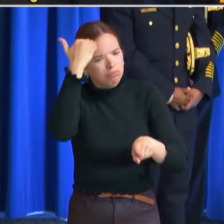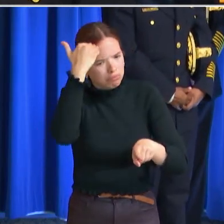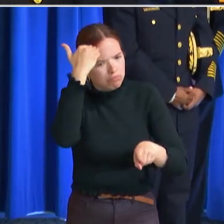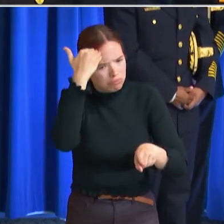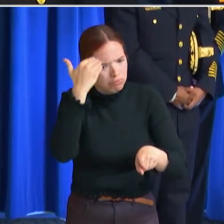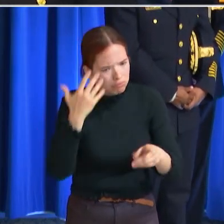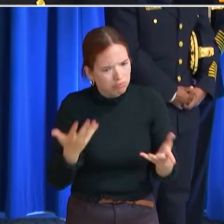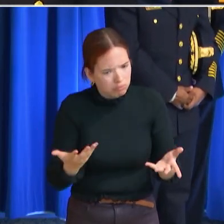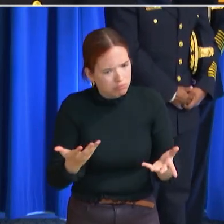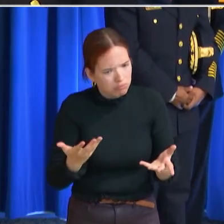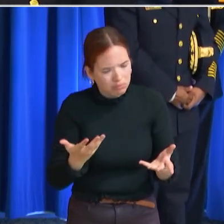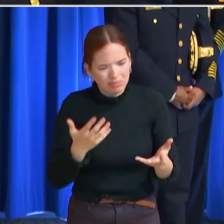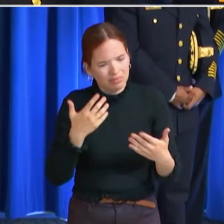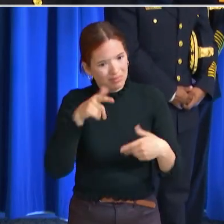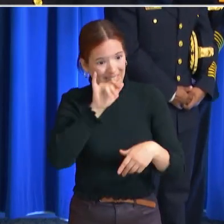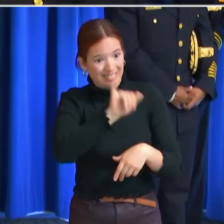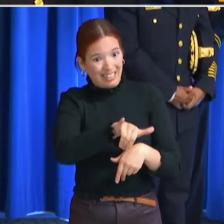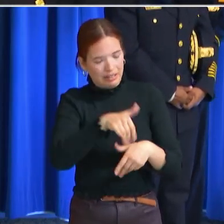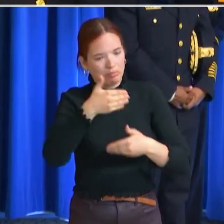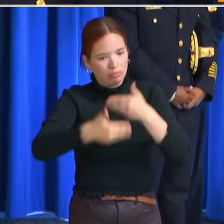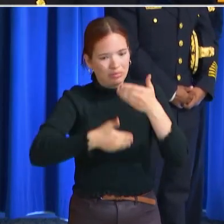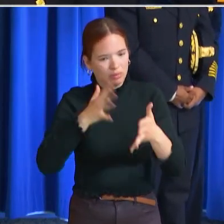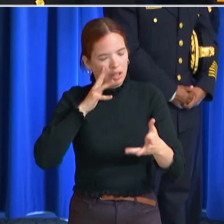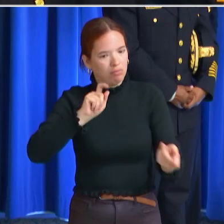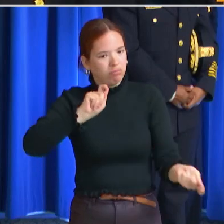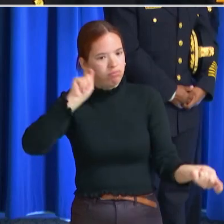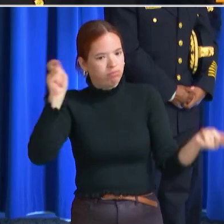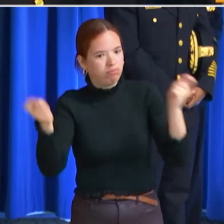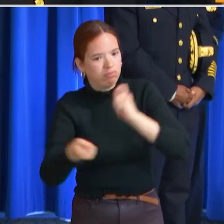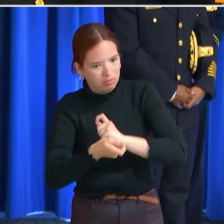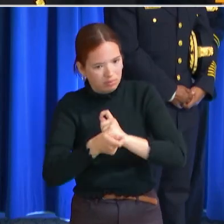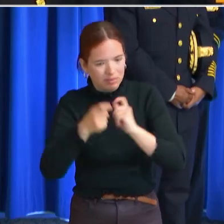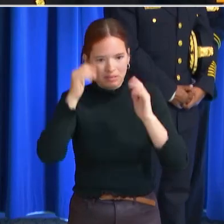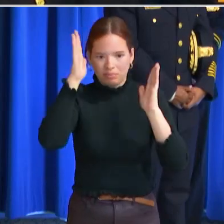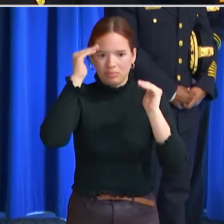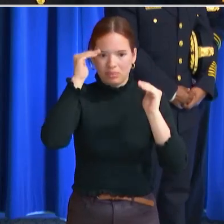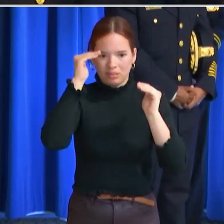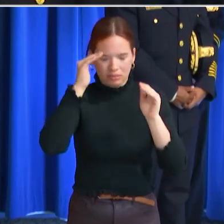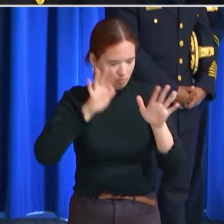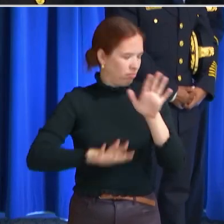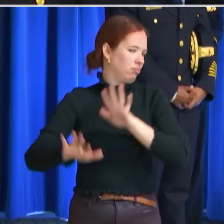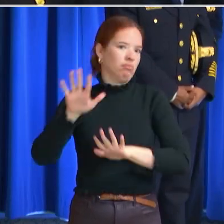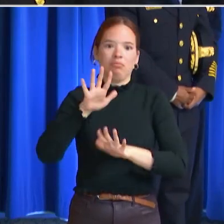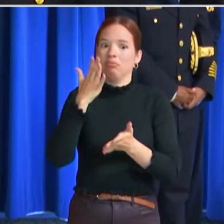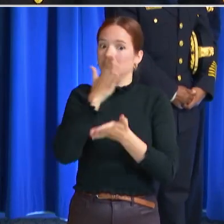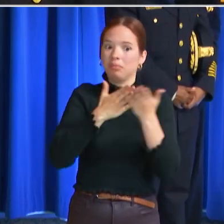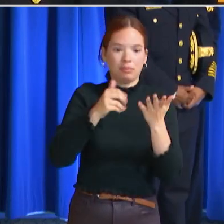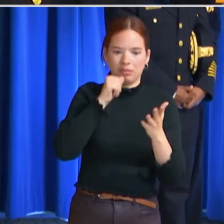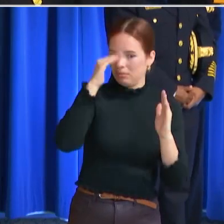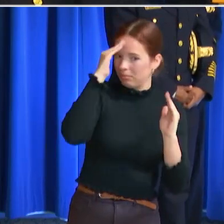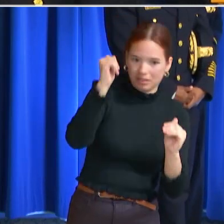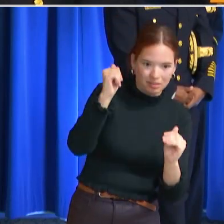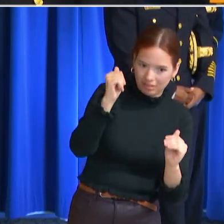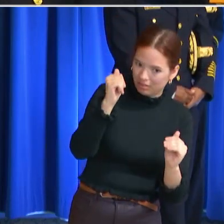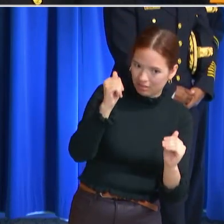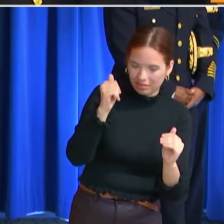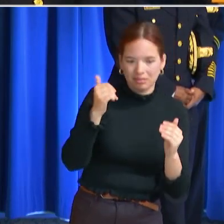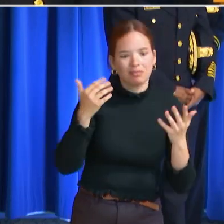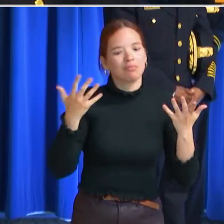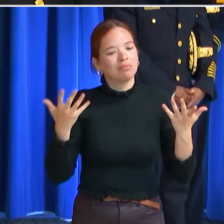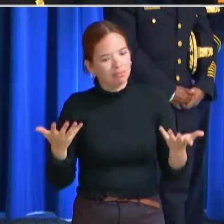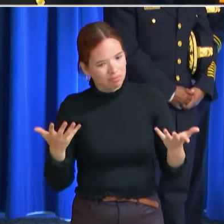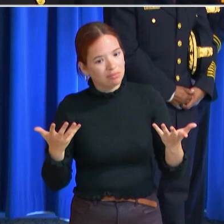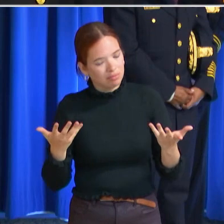of changes that we had, some expected, some unexpected. But the process that we go through to make sure we have good people